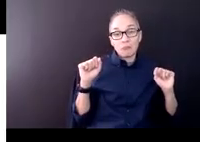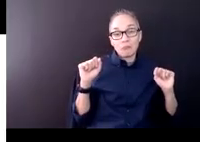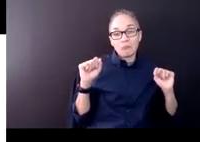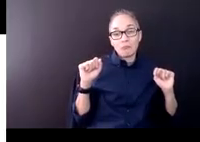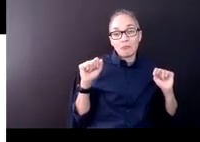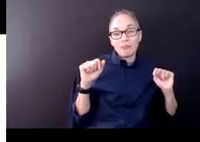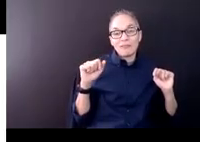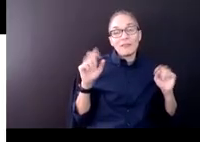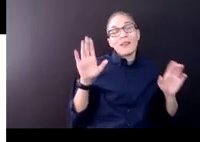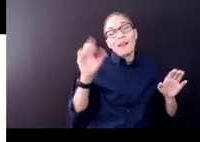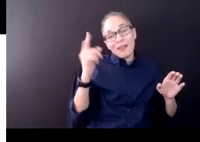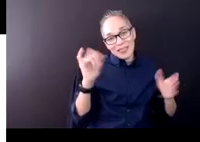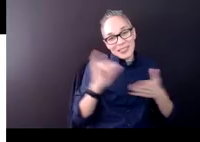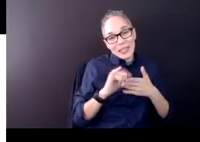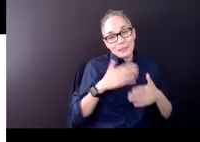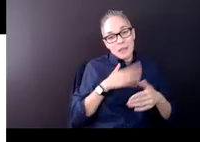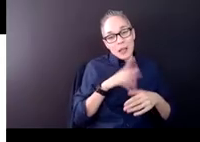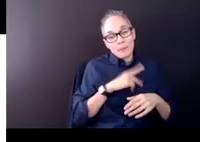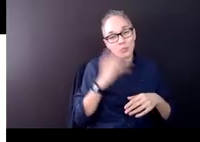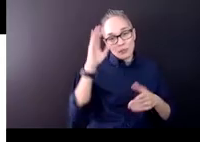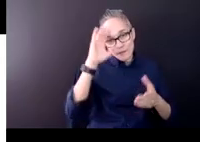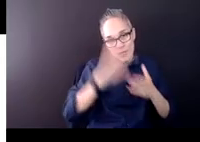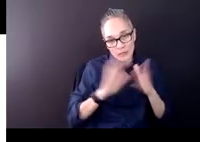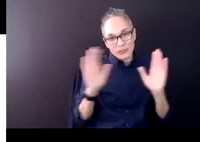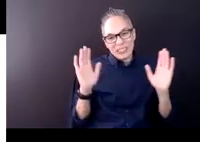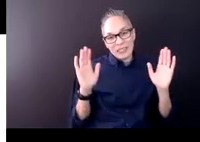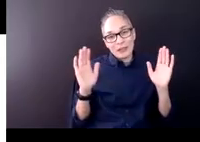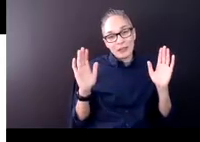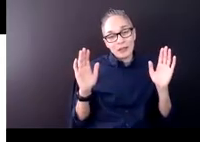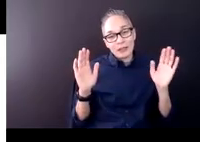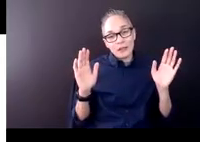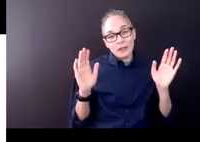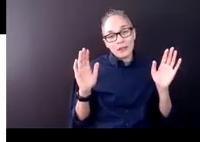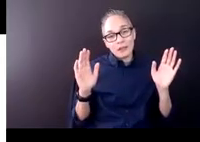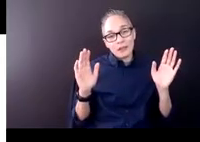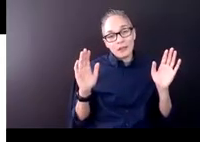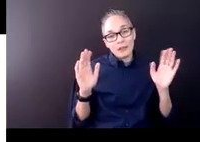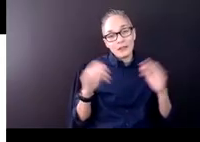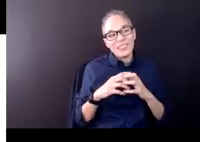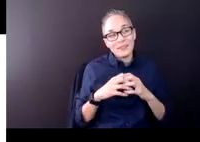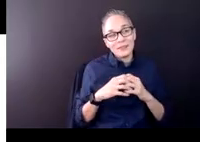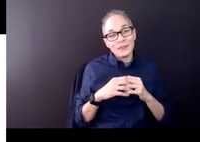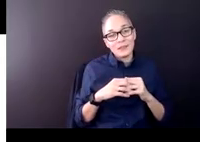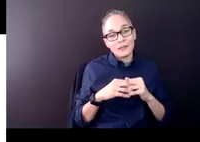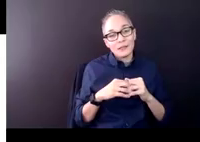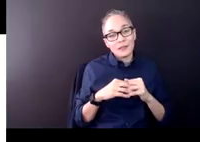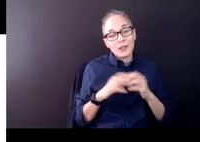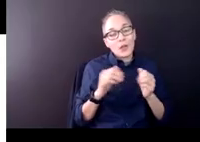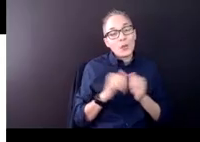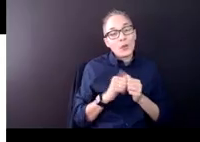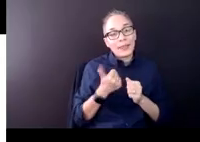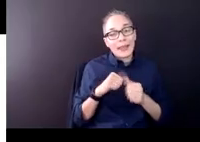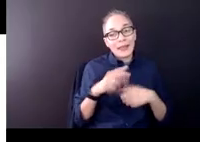I don't, and this is just my personal philosophy. I don't think, in terms of generating any type of writing